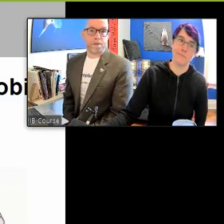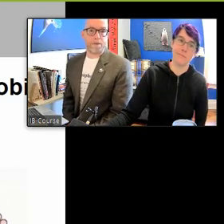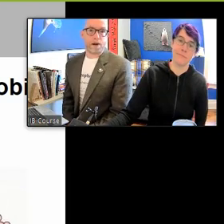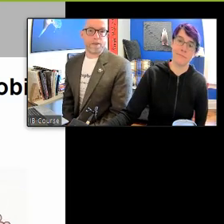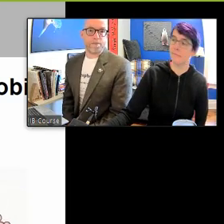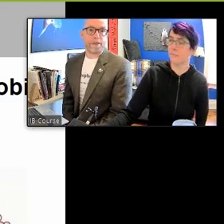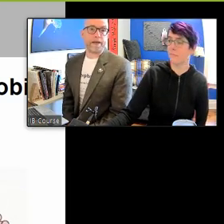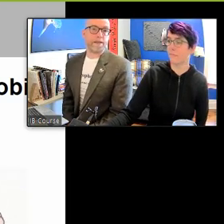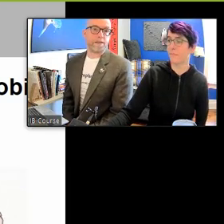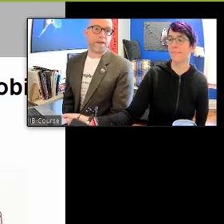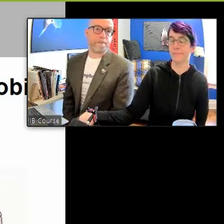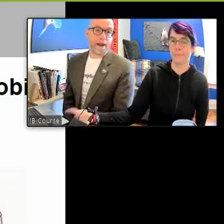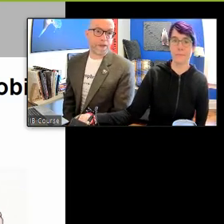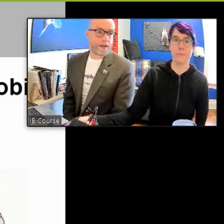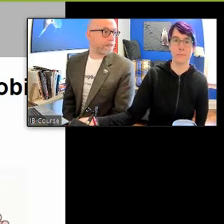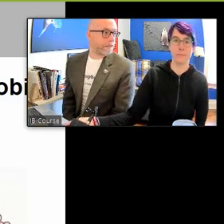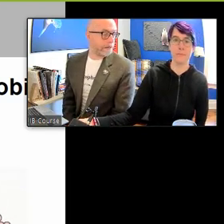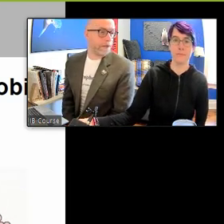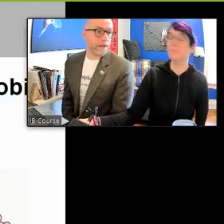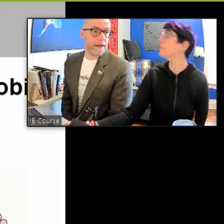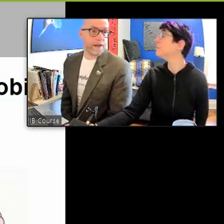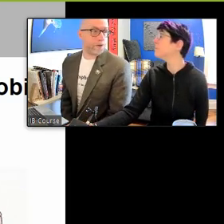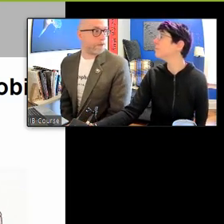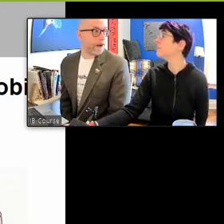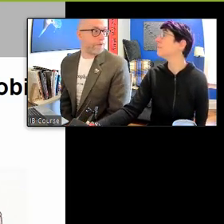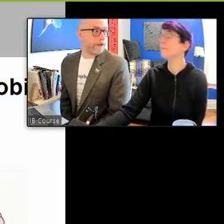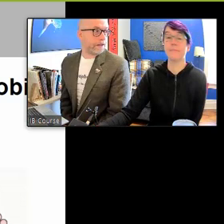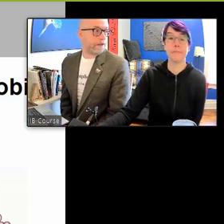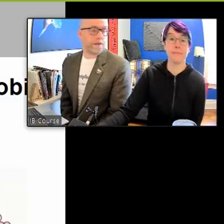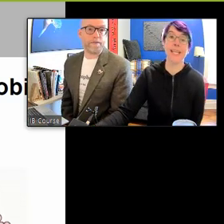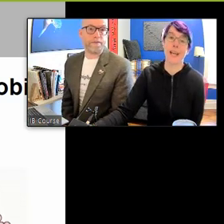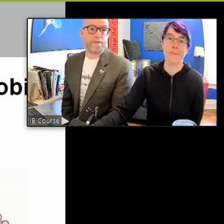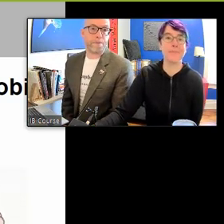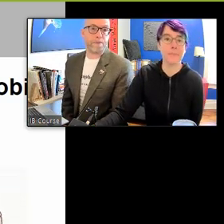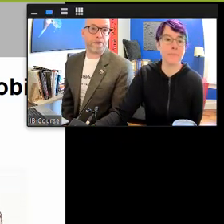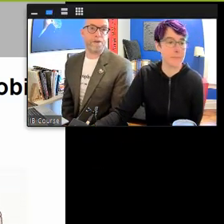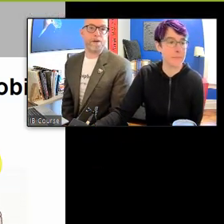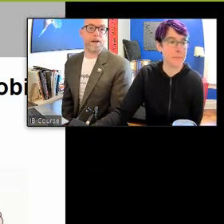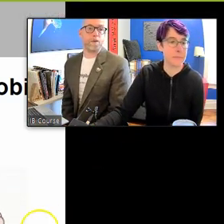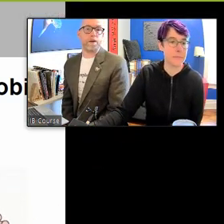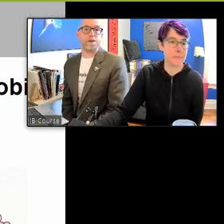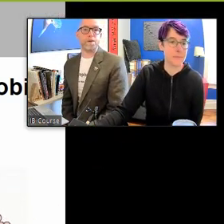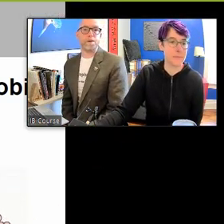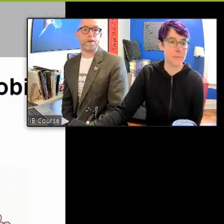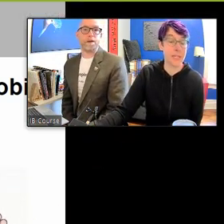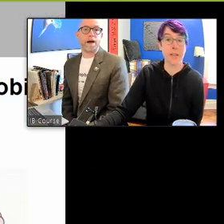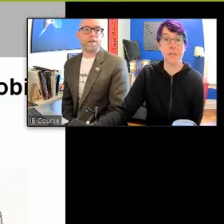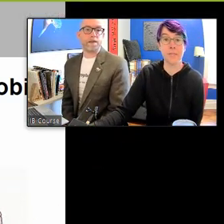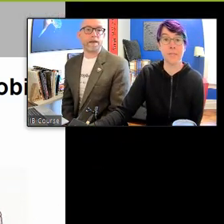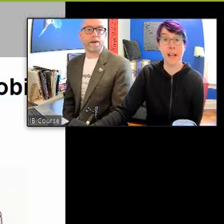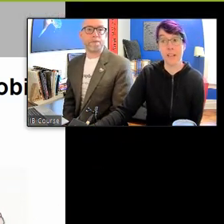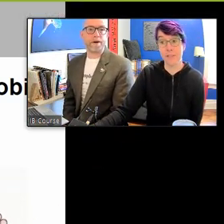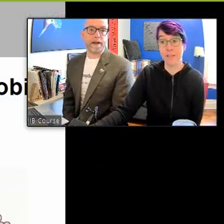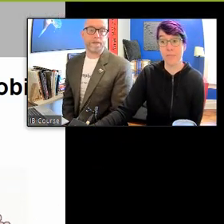melting permafrost, because the mammoth tusks can be a source of ivory in the for people that do not want to